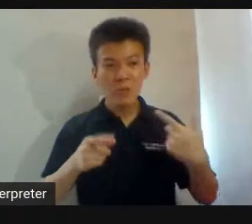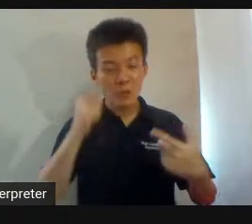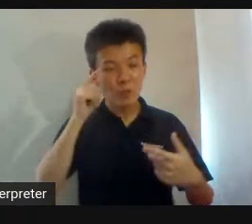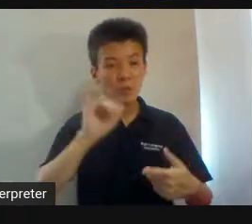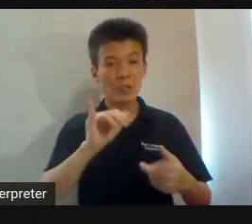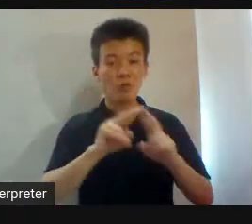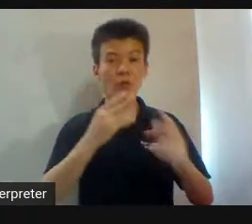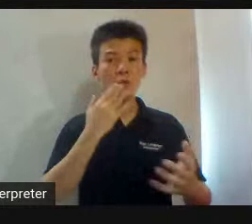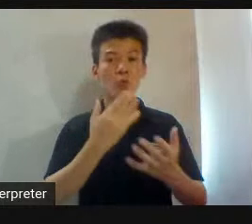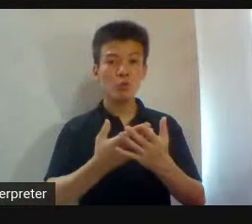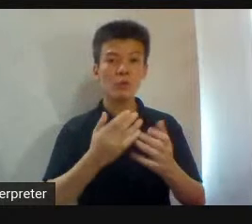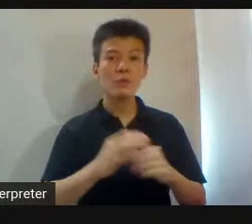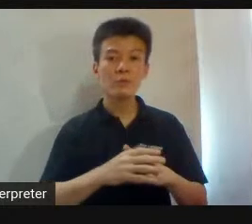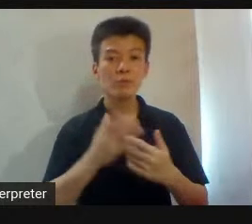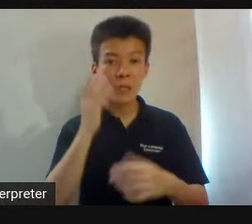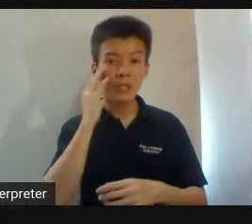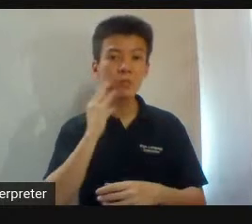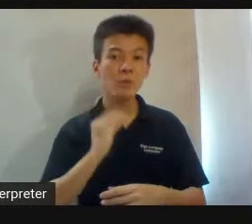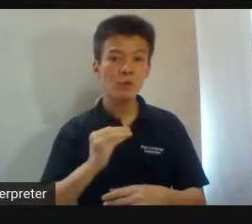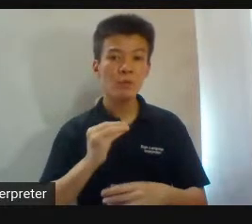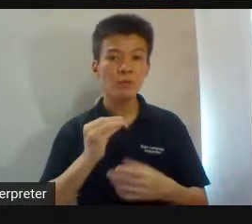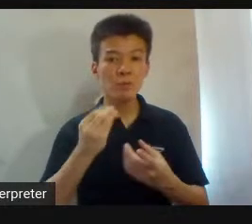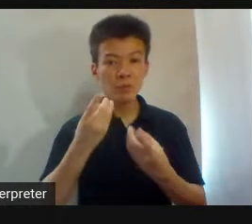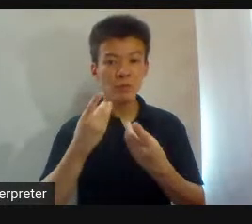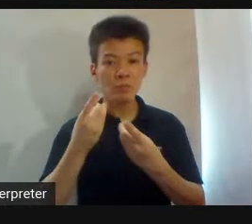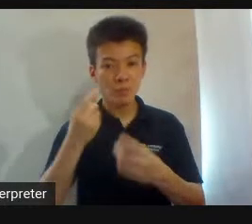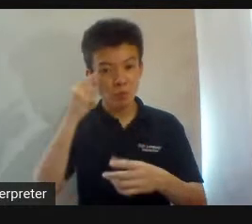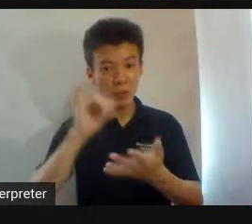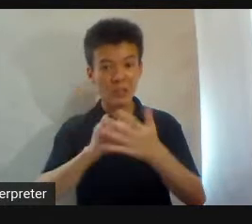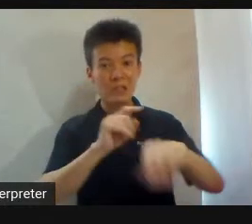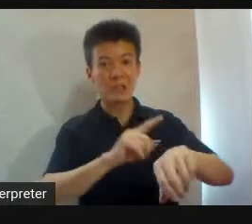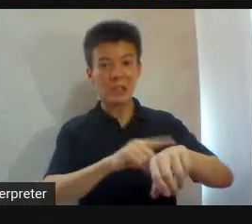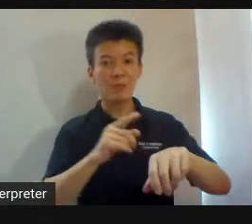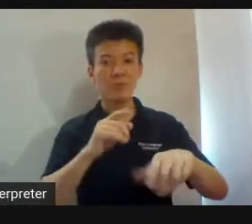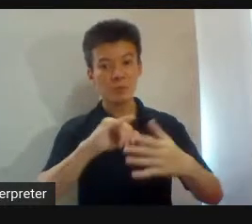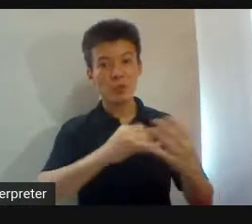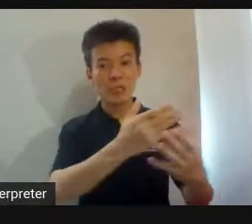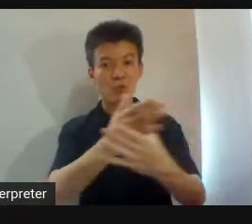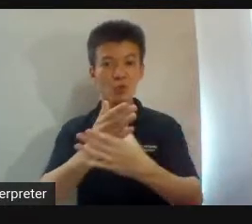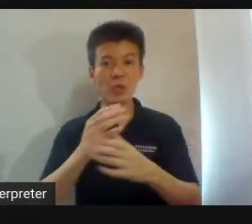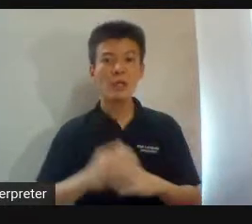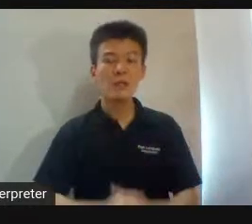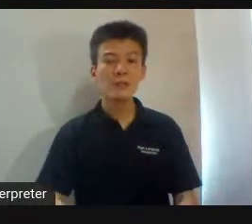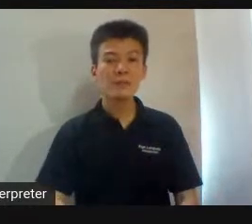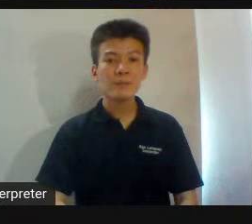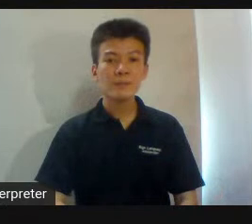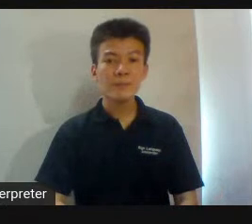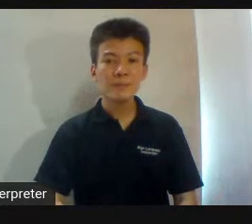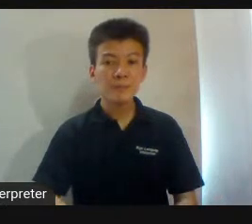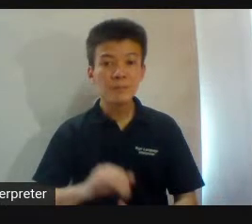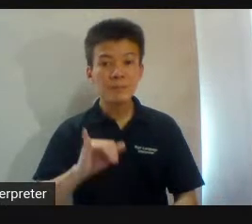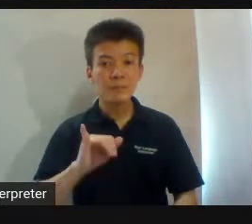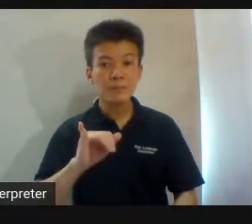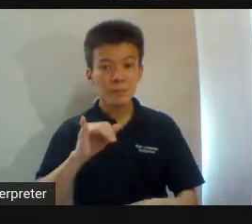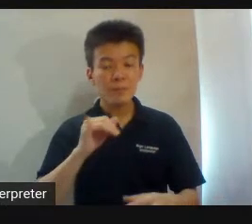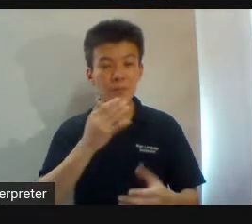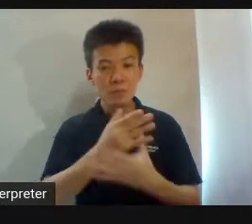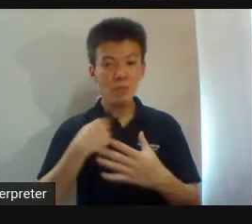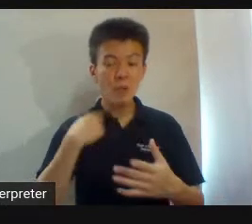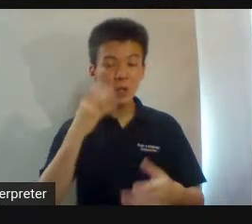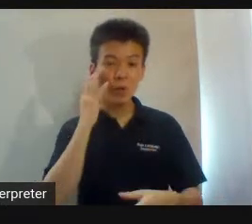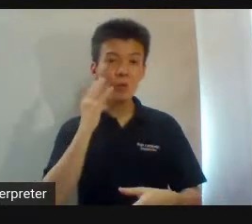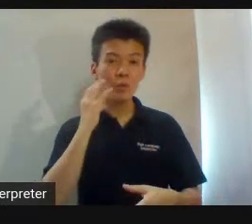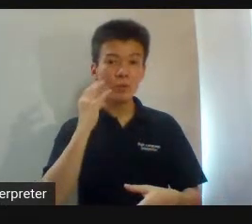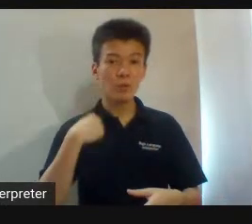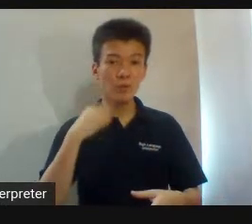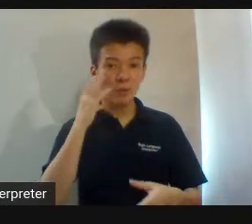very good experience during this time that I wanted to share. Yes, I would like to share my own experiences